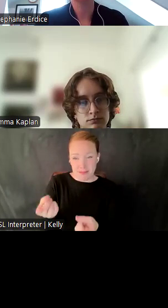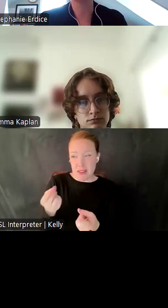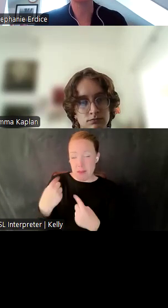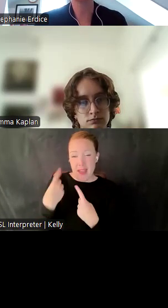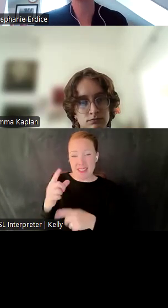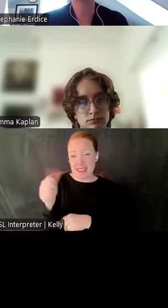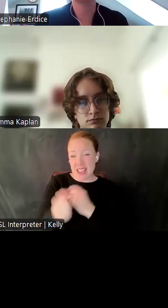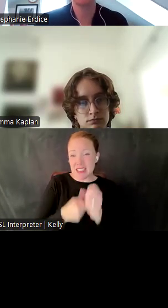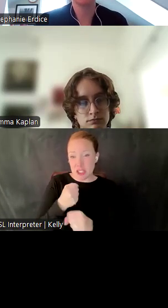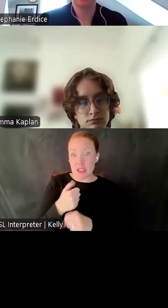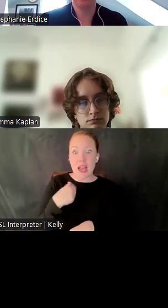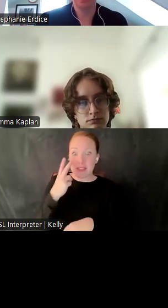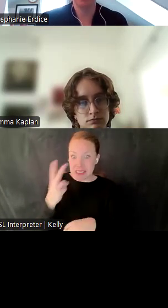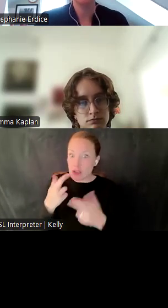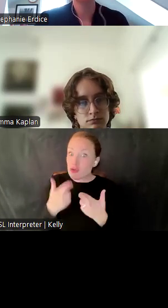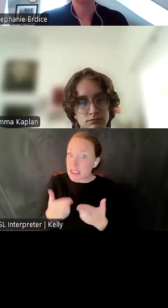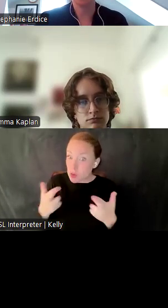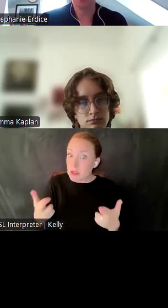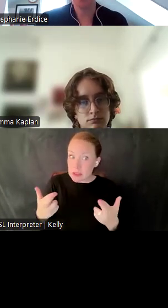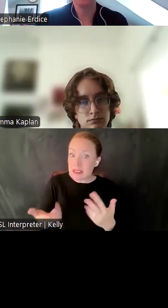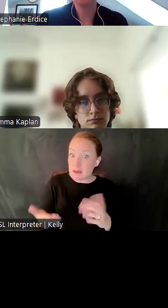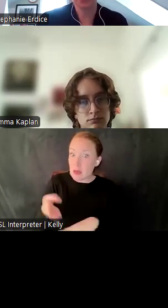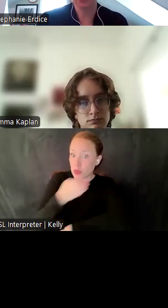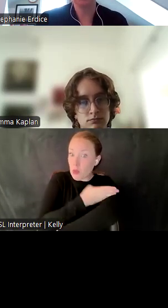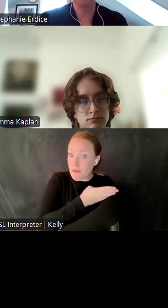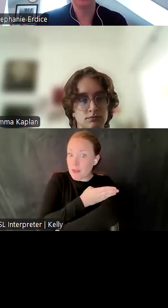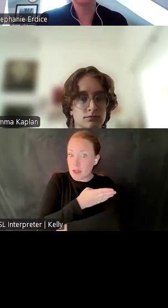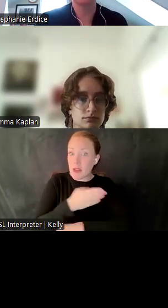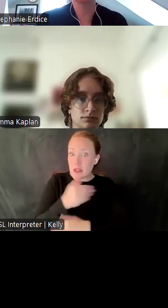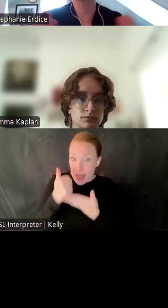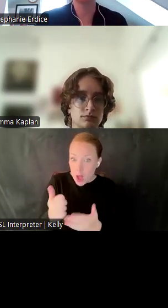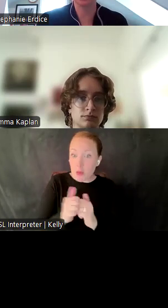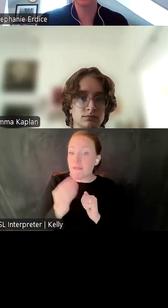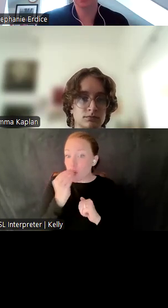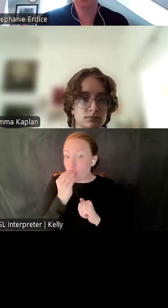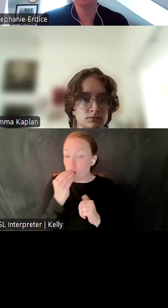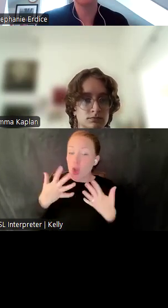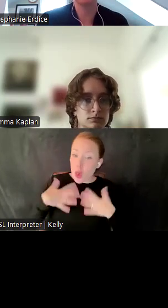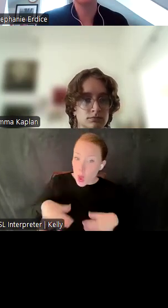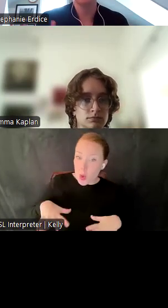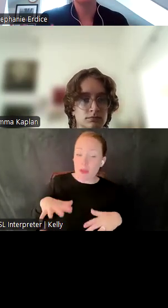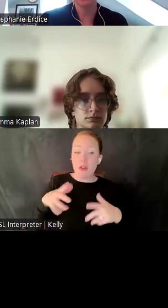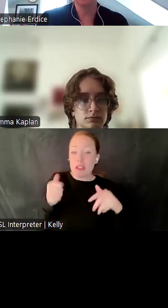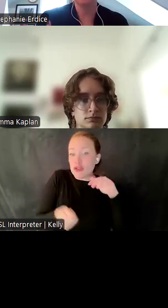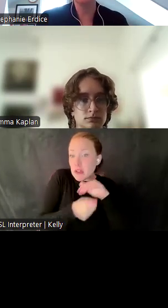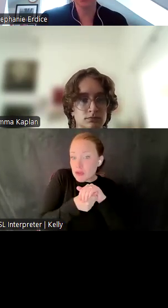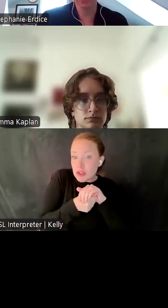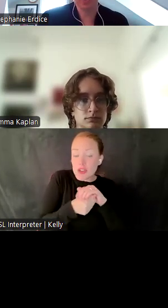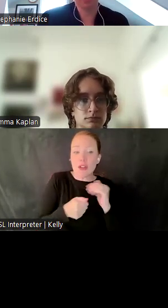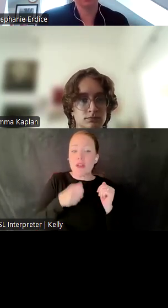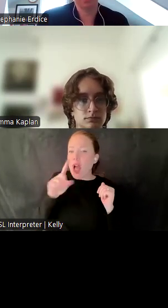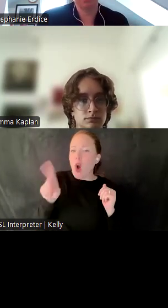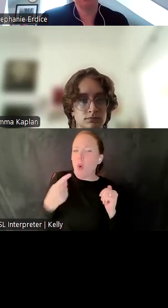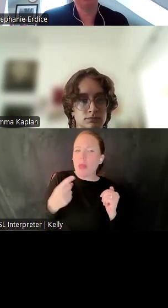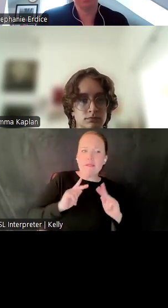years, some resources grow in this area to help with food, clothing, shelter, not just to help with the physical and